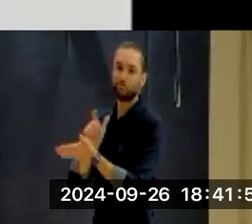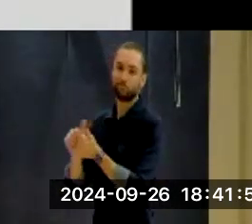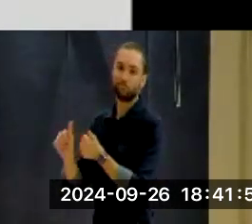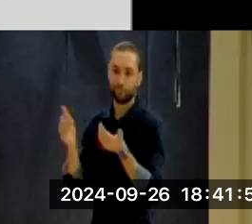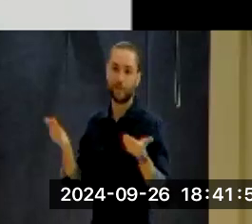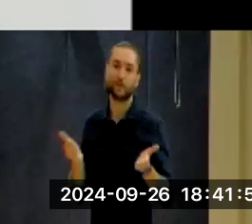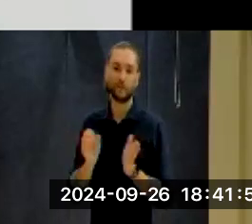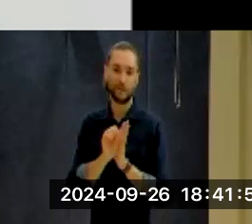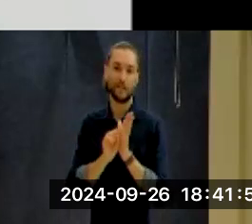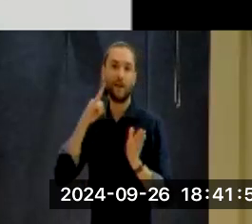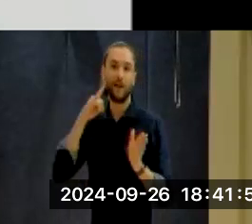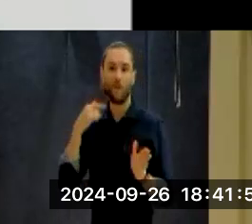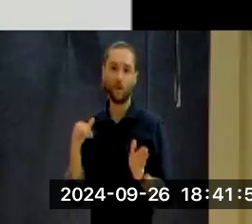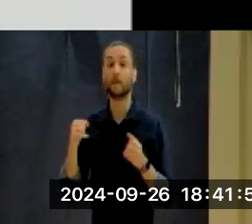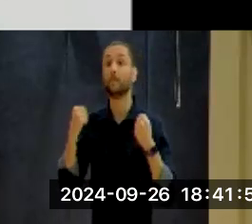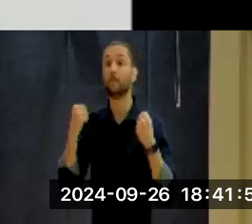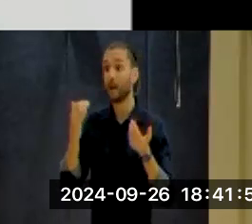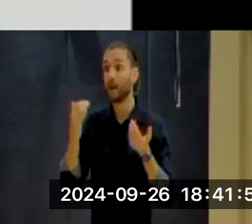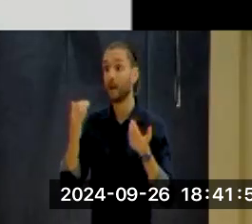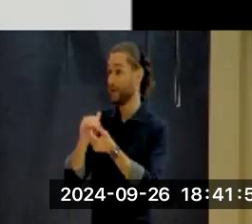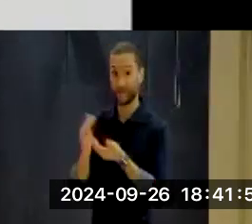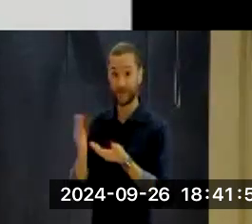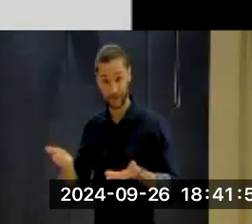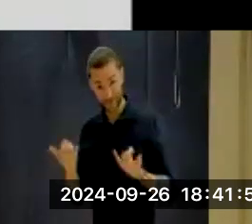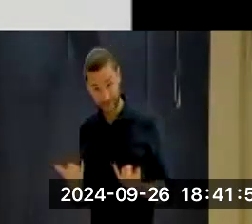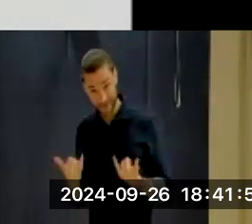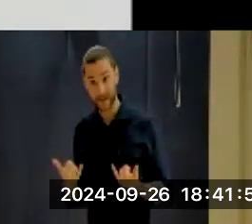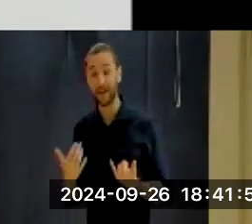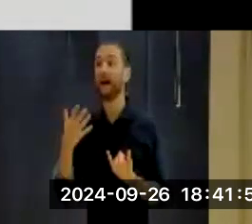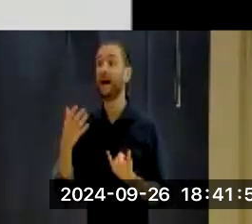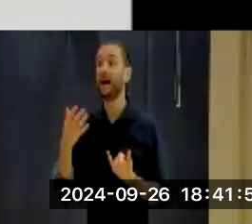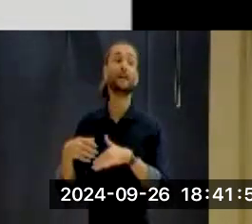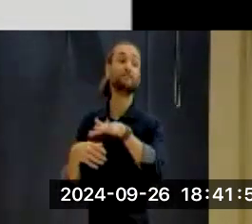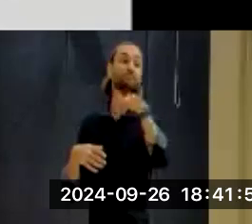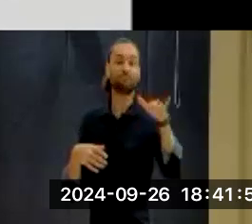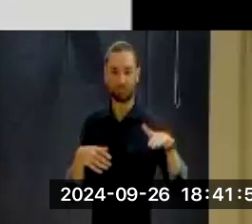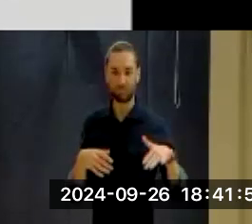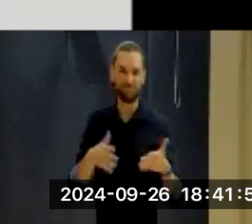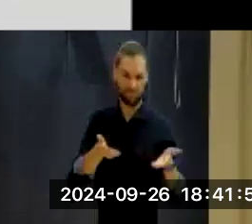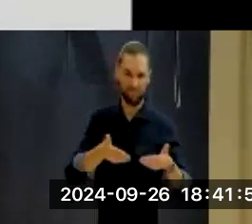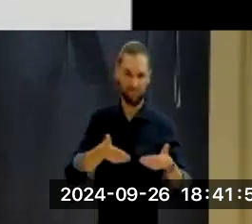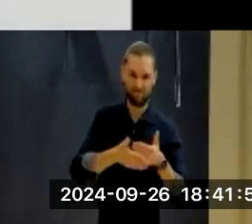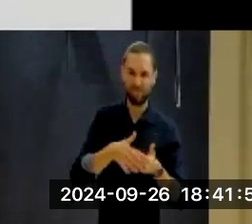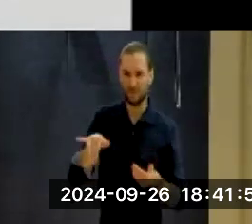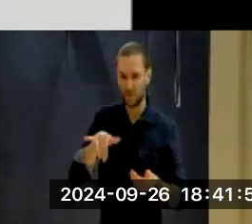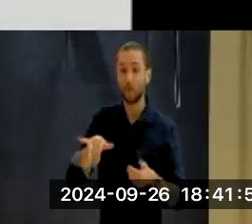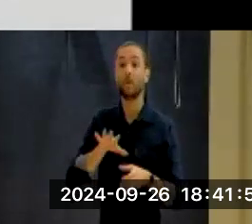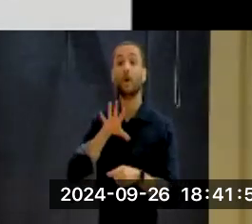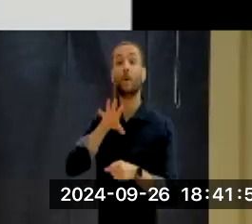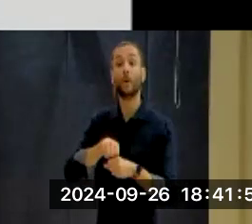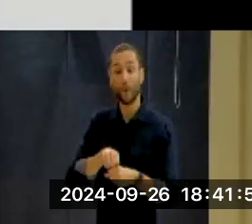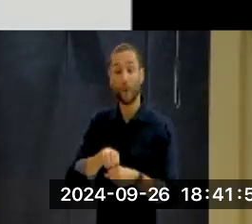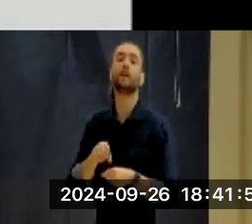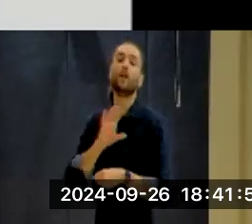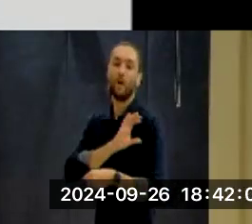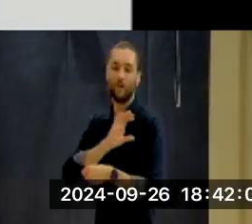California. Many of our partners are here today and partners outside of the room as well. Part of our work includes training law enforcement